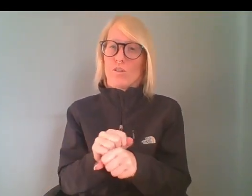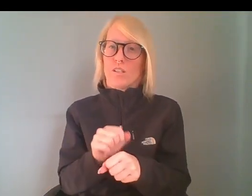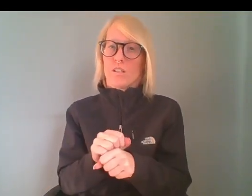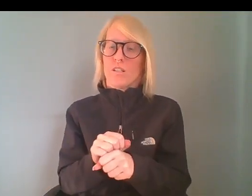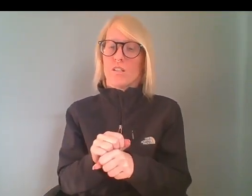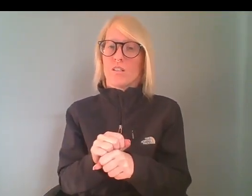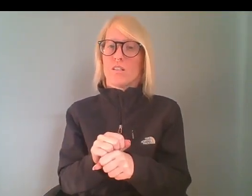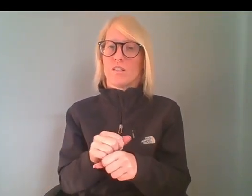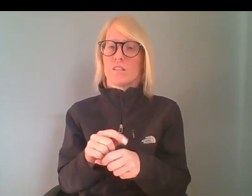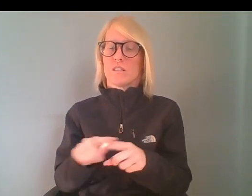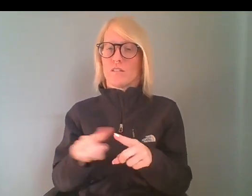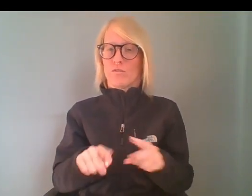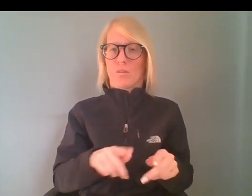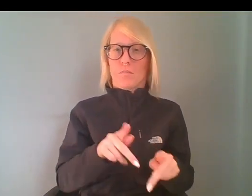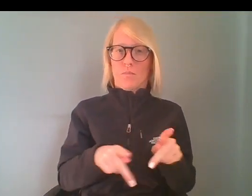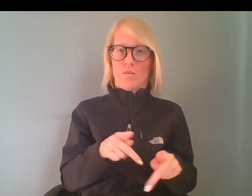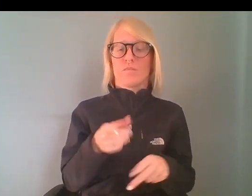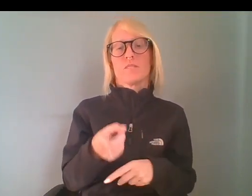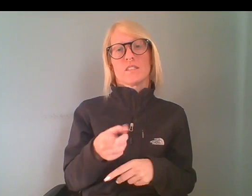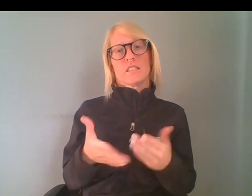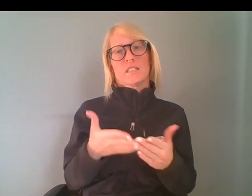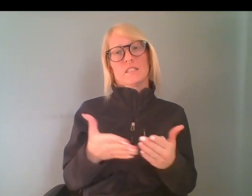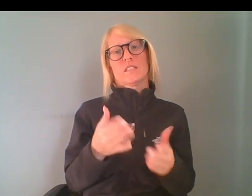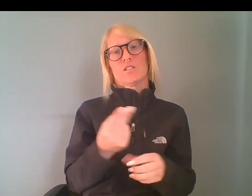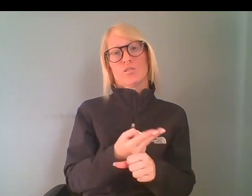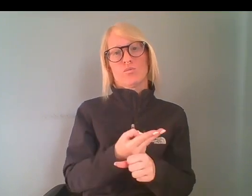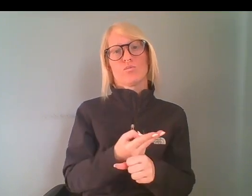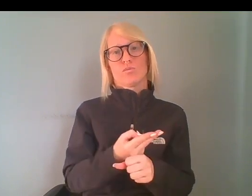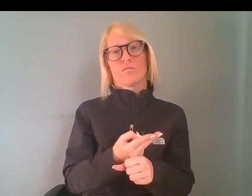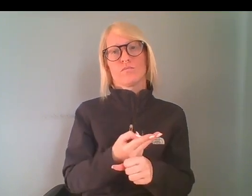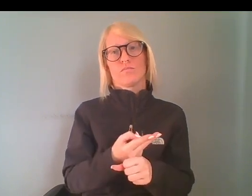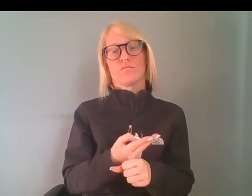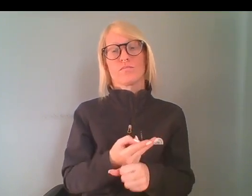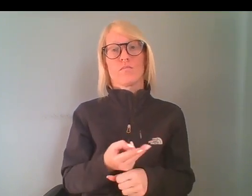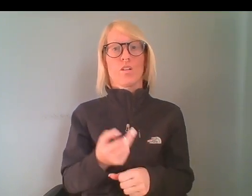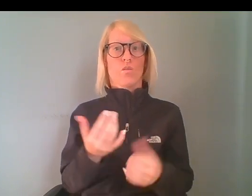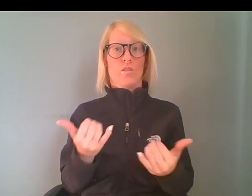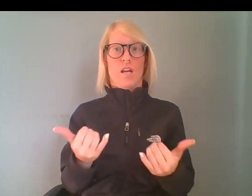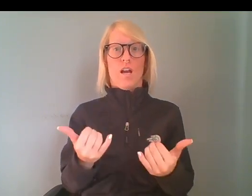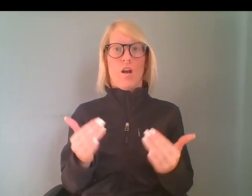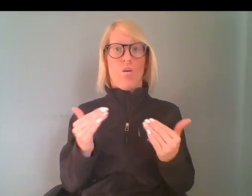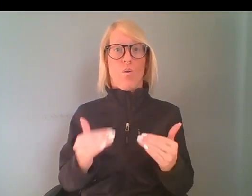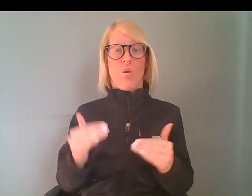use. Okay, so again, for how, the why, and when.